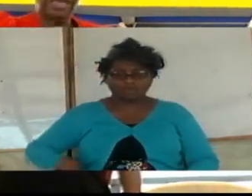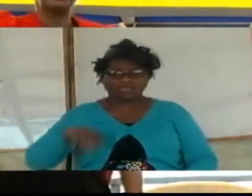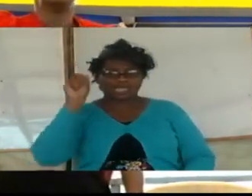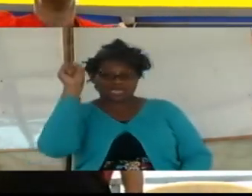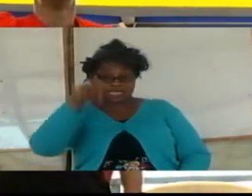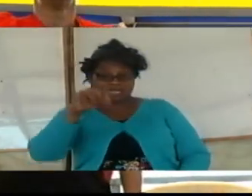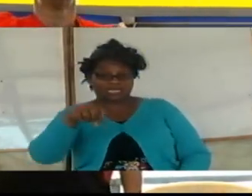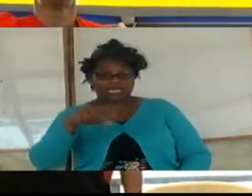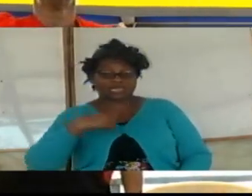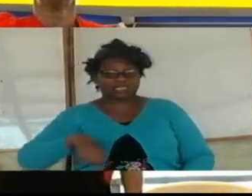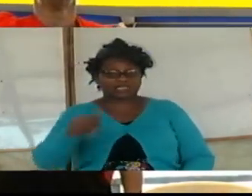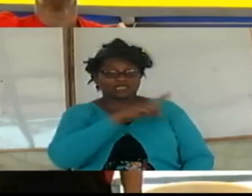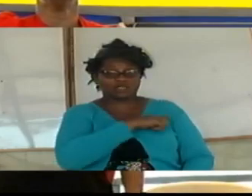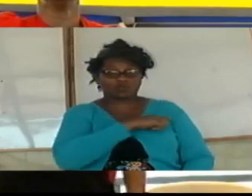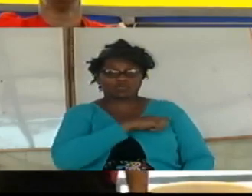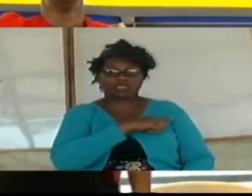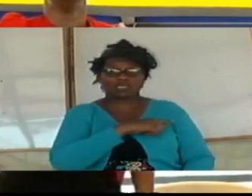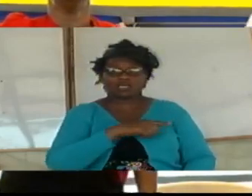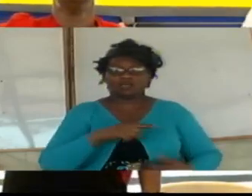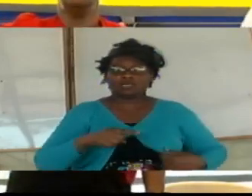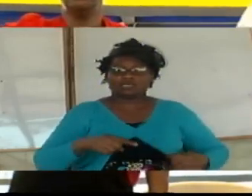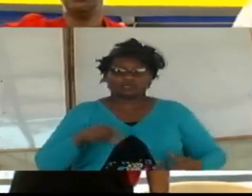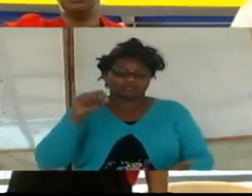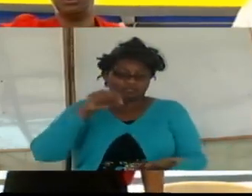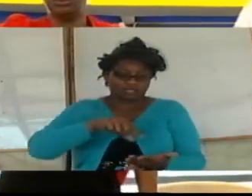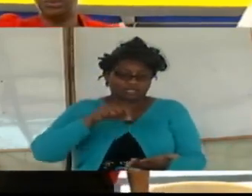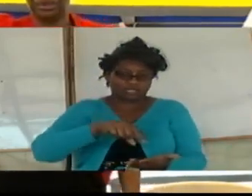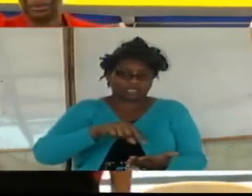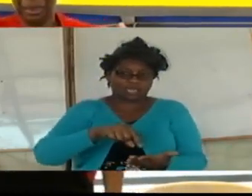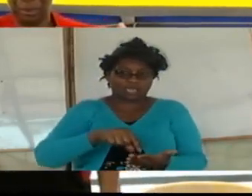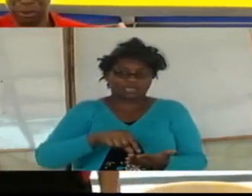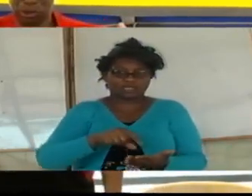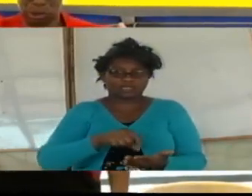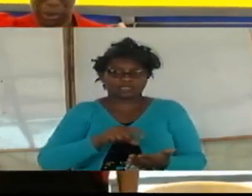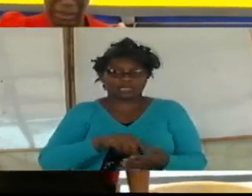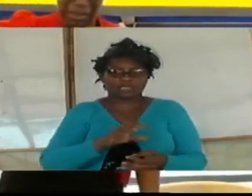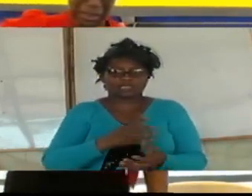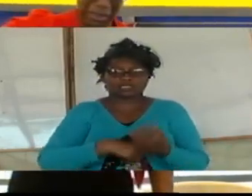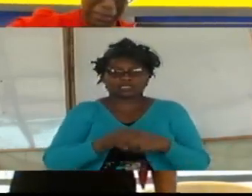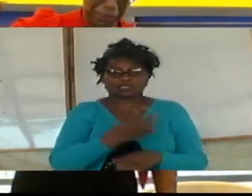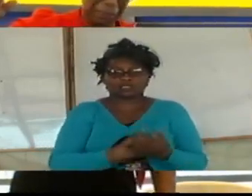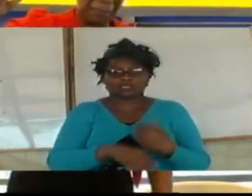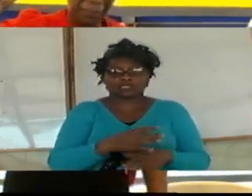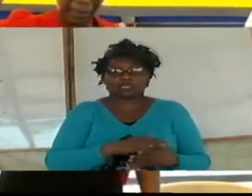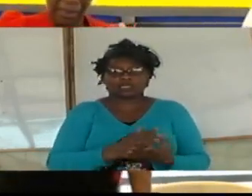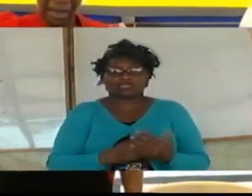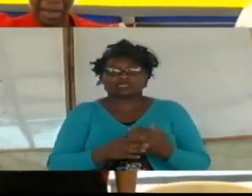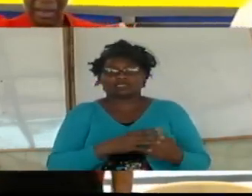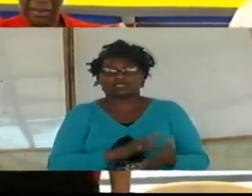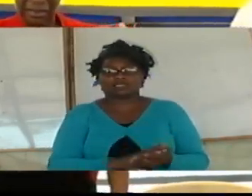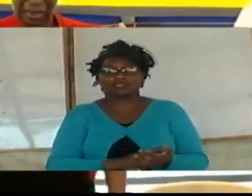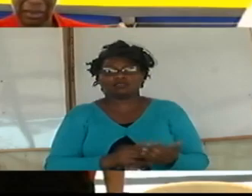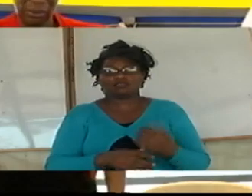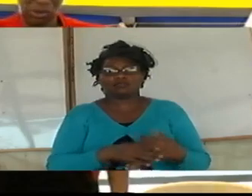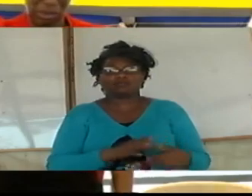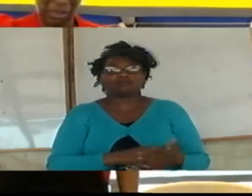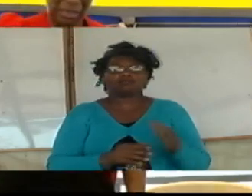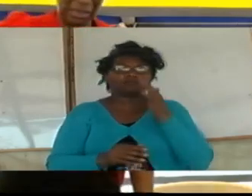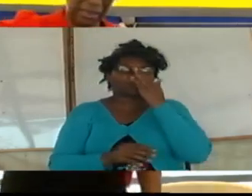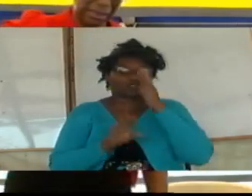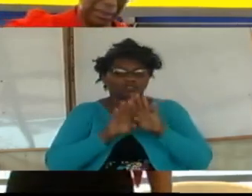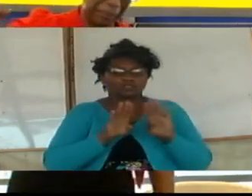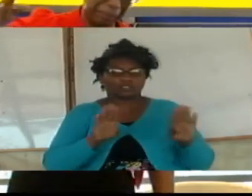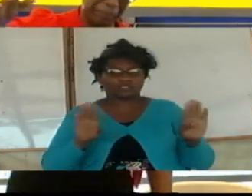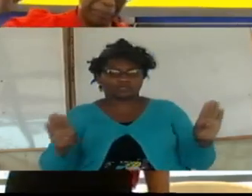to sanitize and we have to protect ourselves and practice a social distancing like